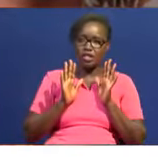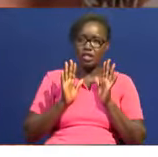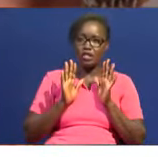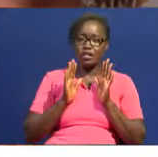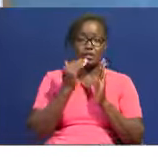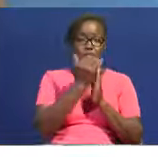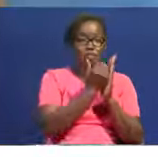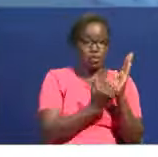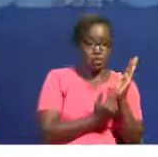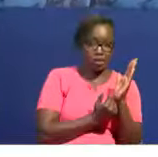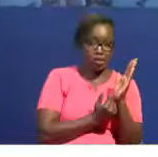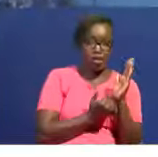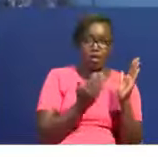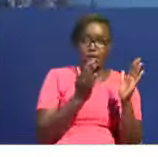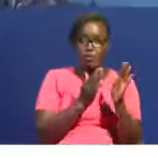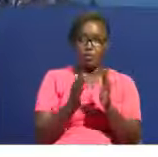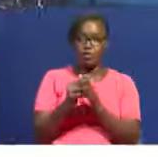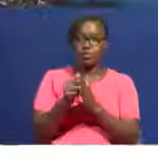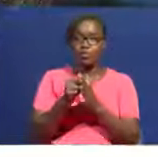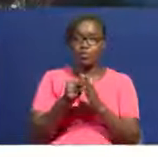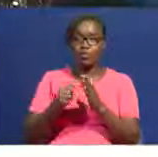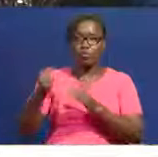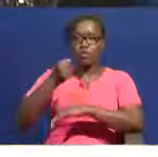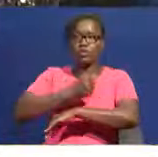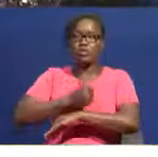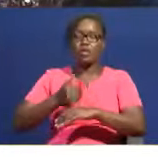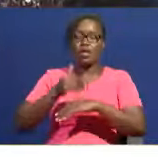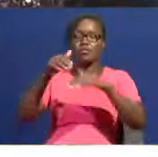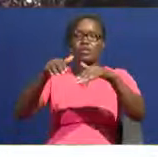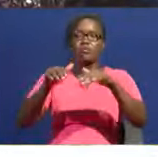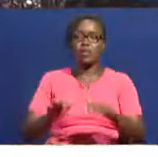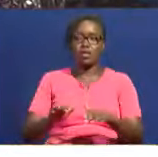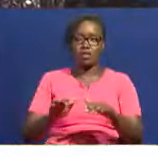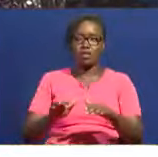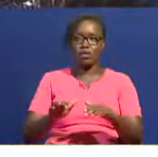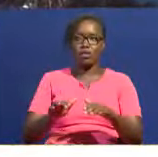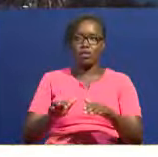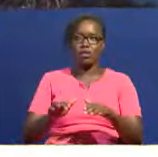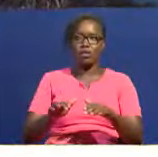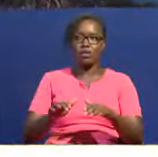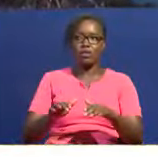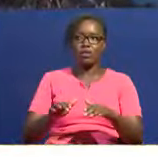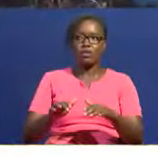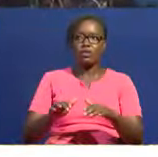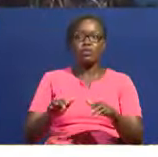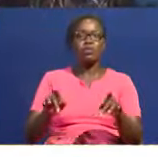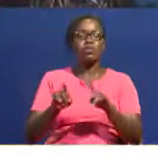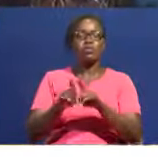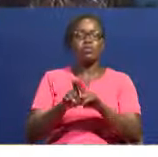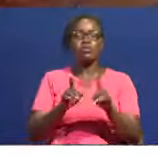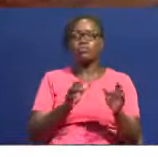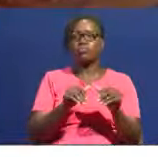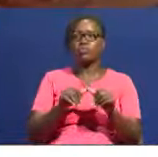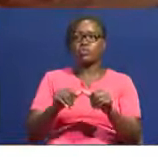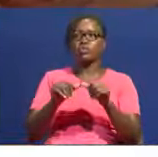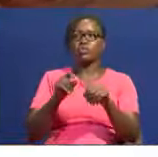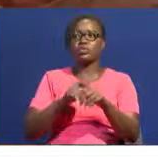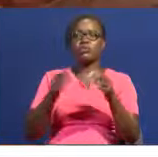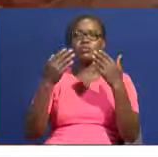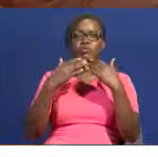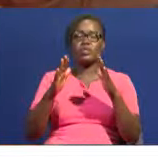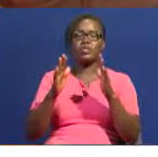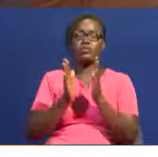we will have finished the program. Preparations to reopen the school immediately after the burial of the victims of a fire are also in top gear. Once we are through